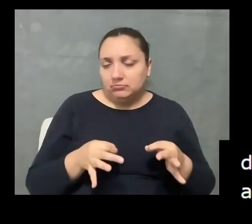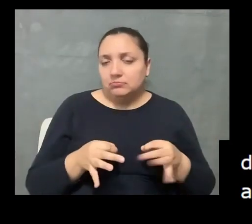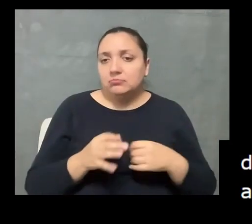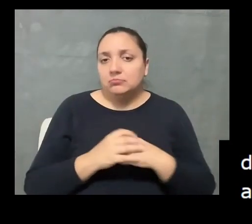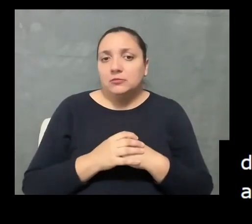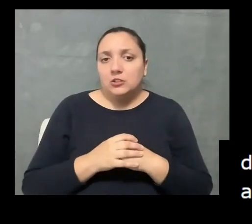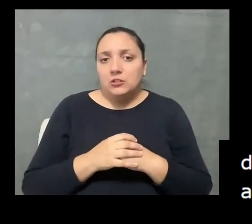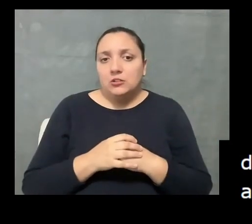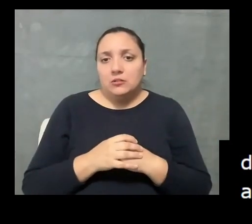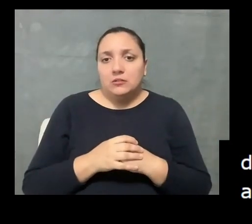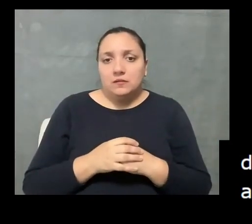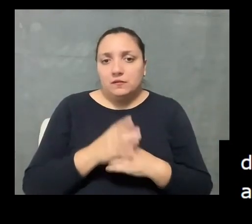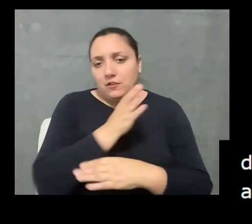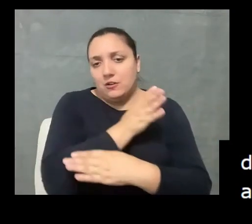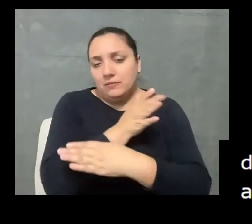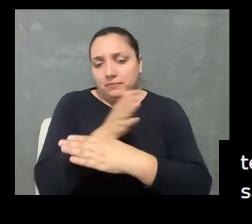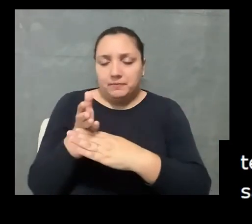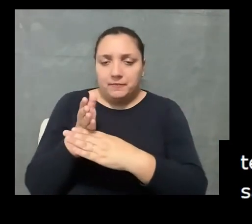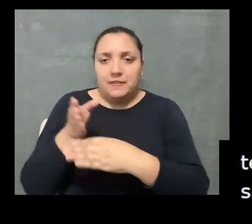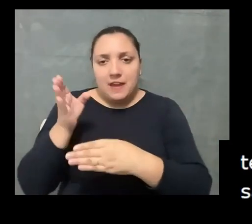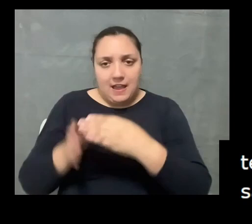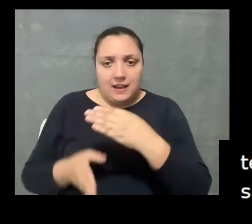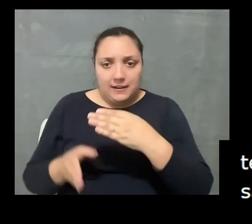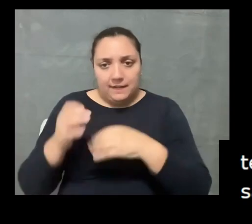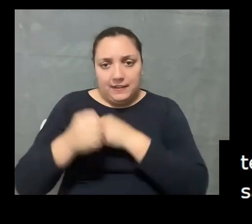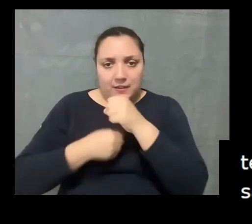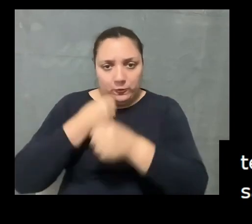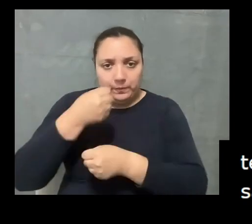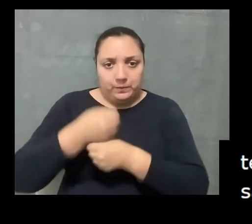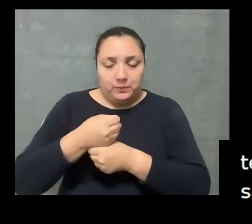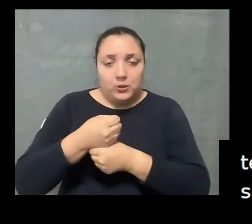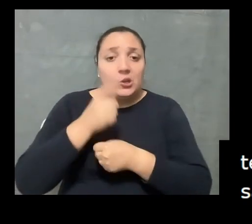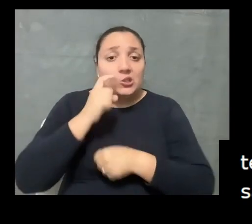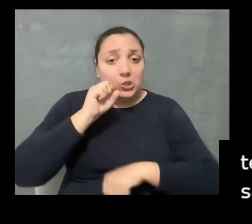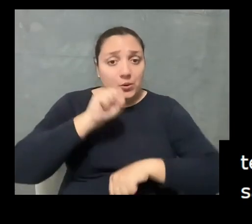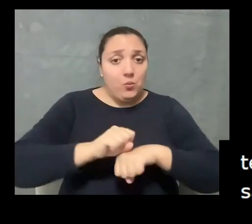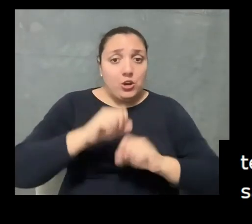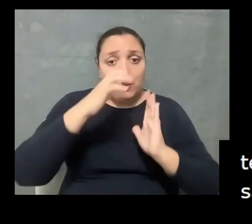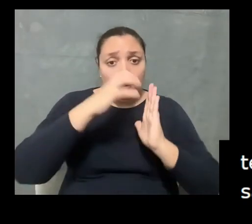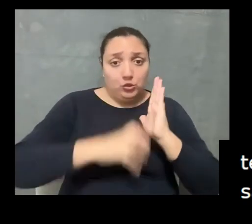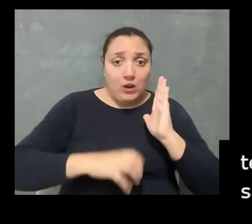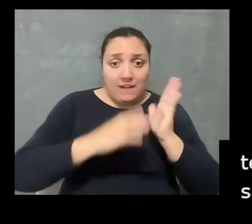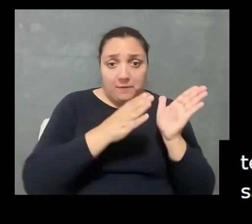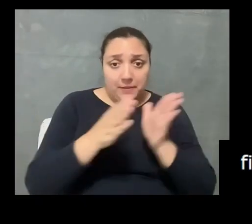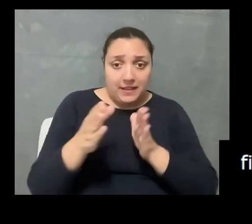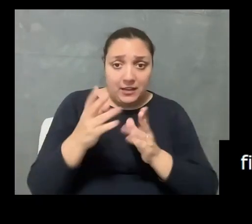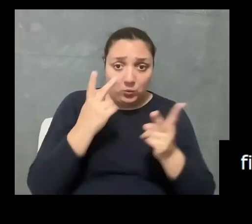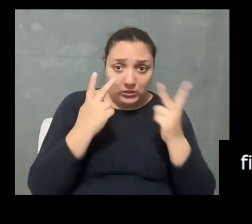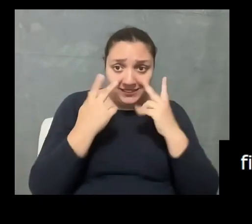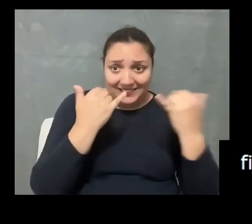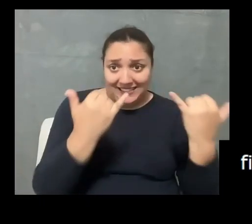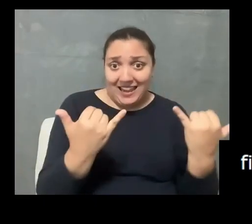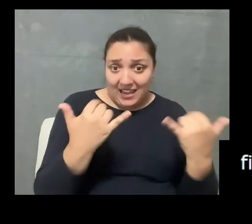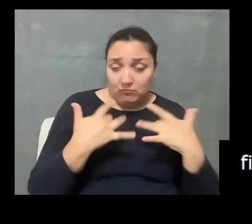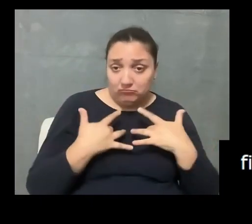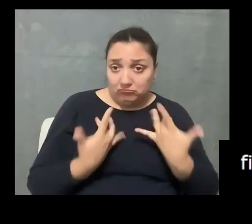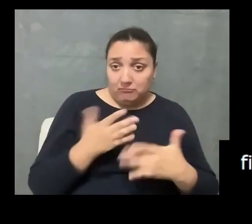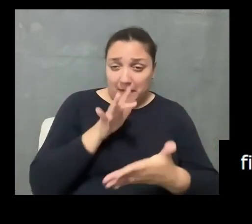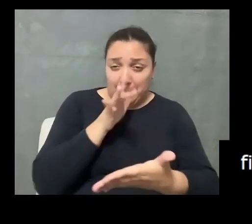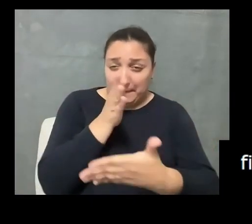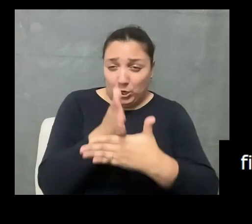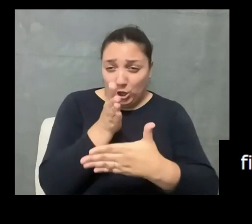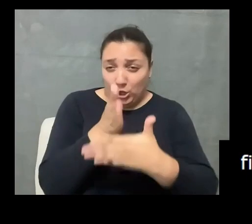the end of the year. So we are working on the draft plan right now. So you'll see where we are today, kind of in the middle of that